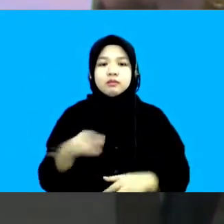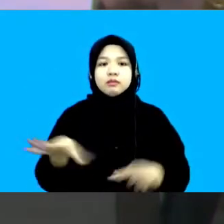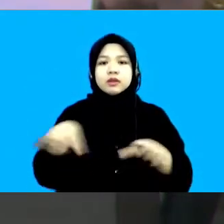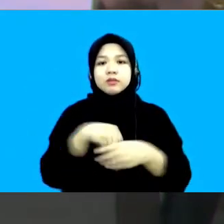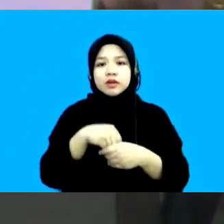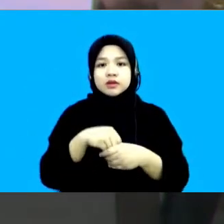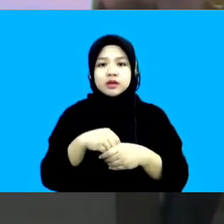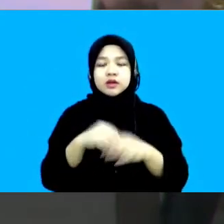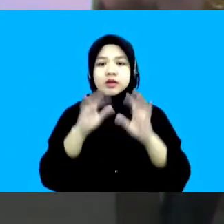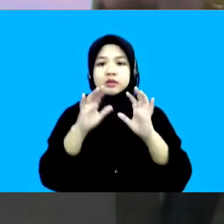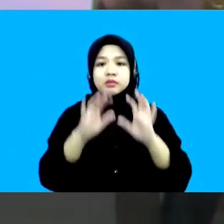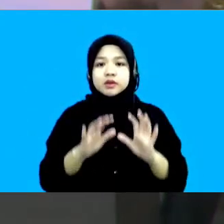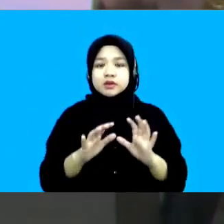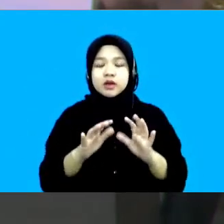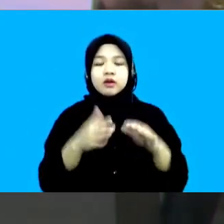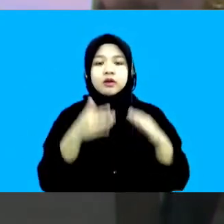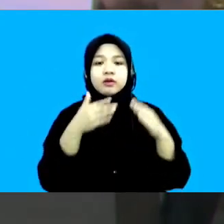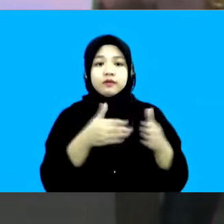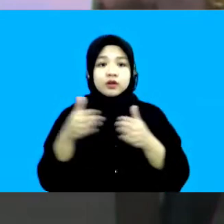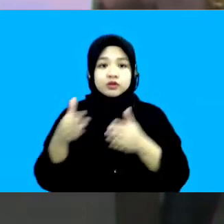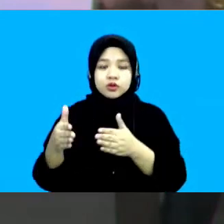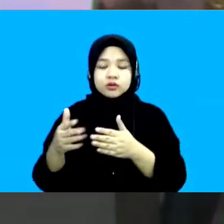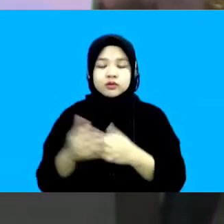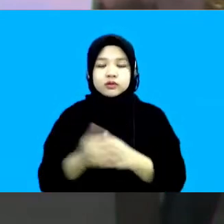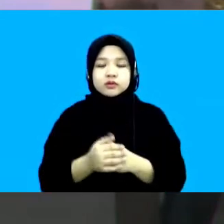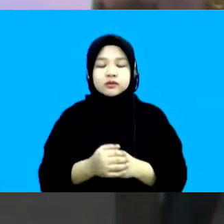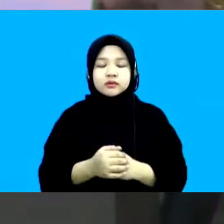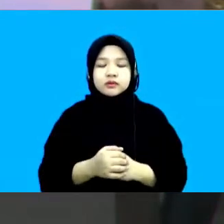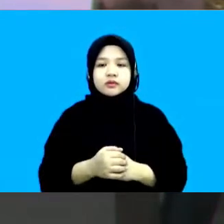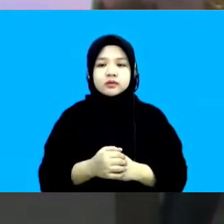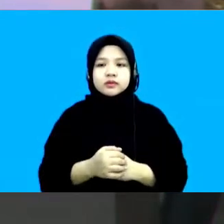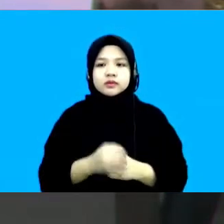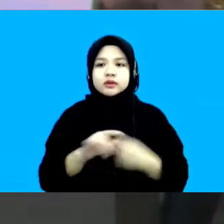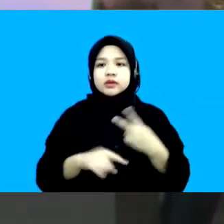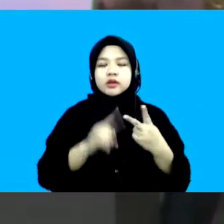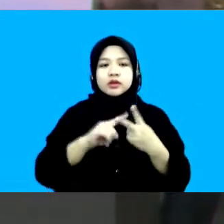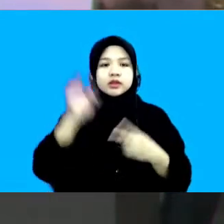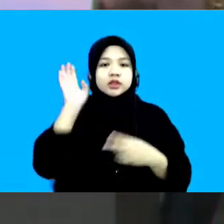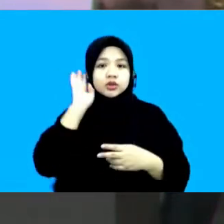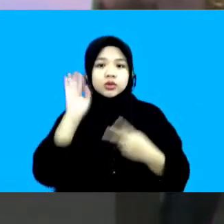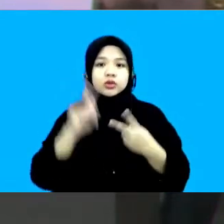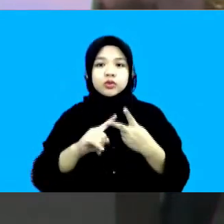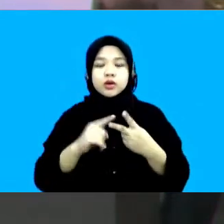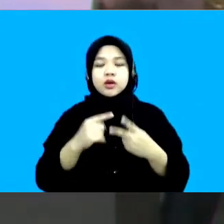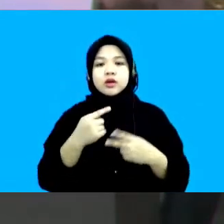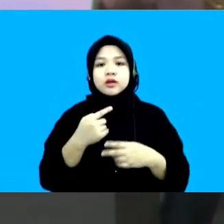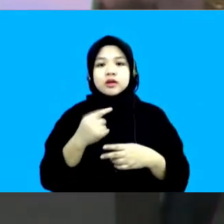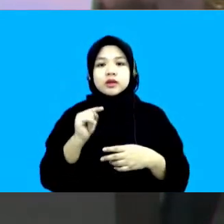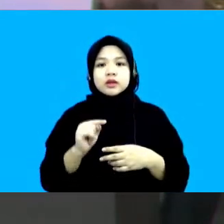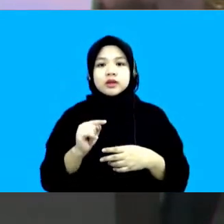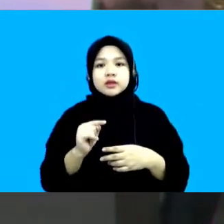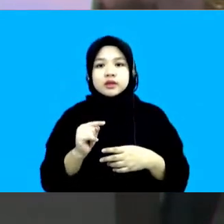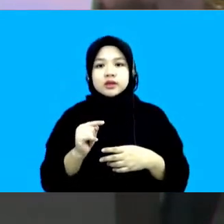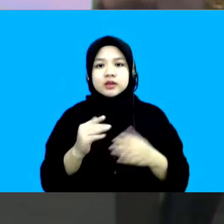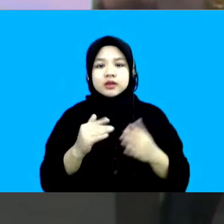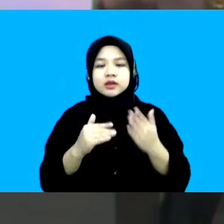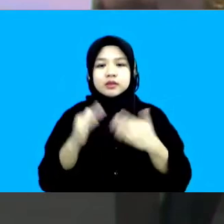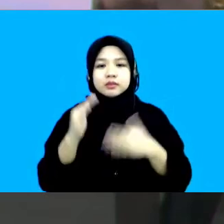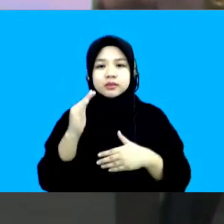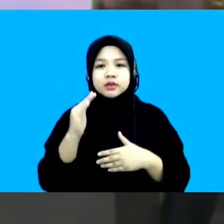digital. Yeah, because it reminds me with the situation in 1998, they're very